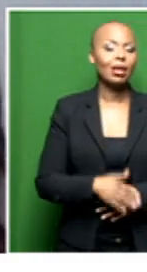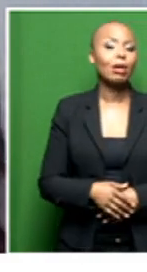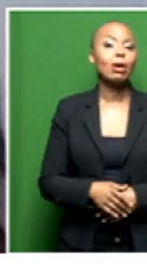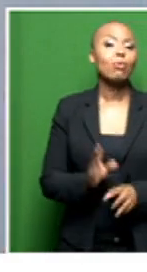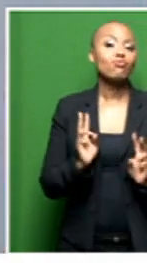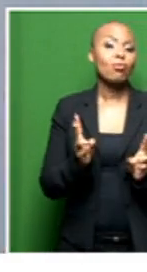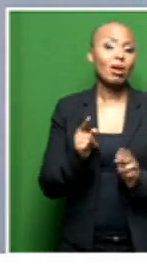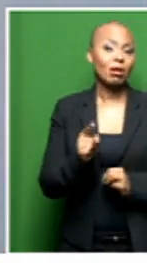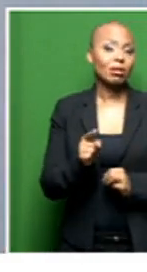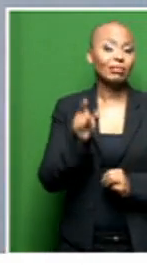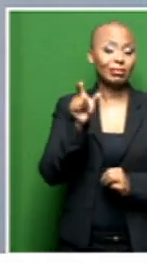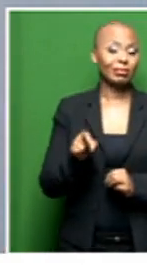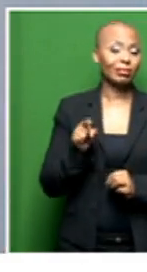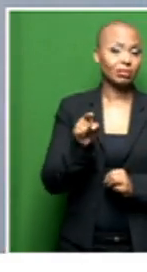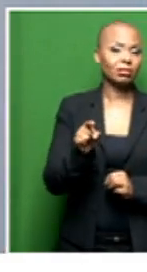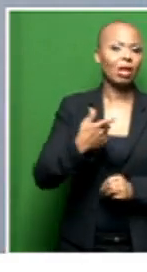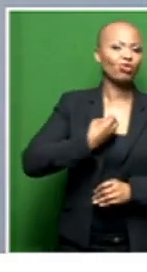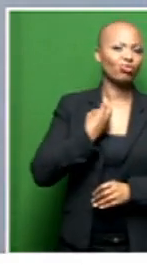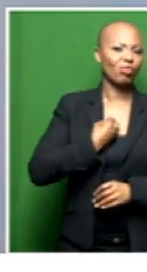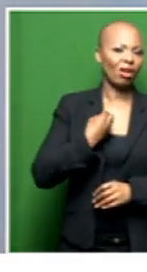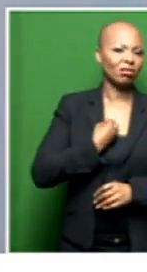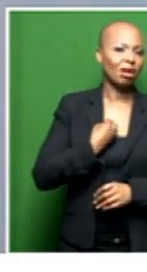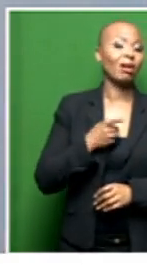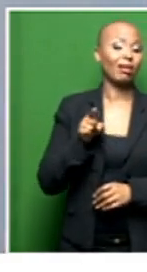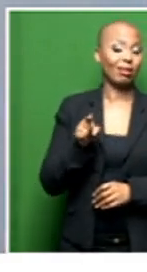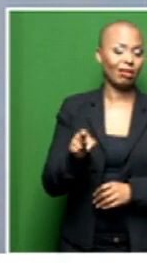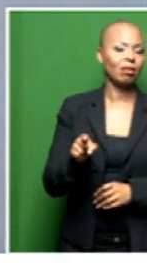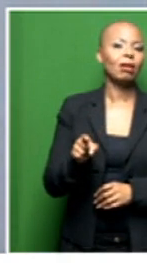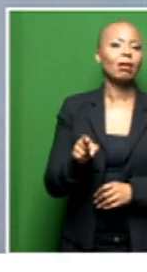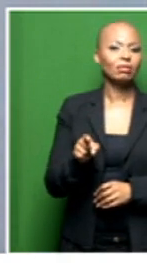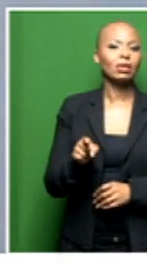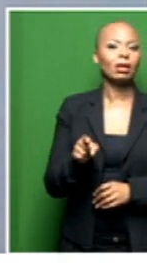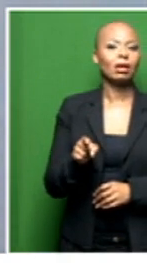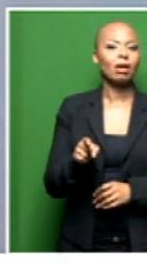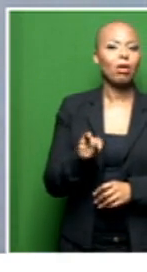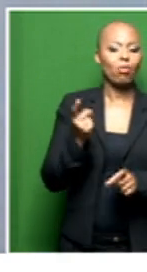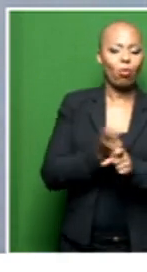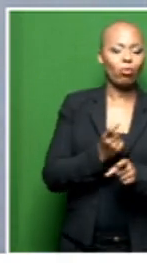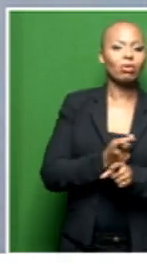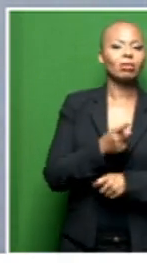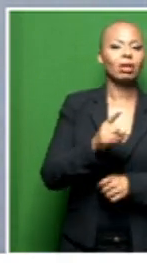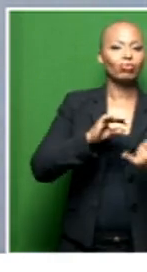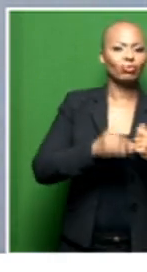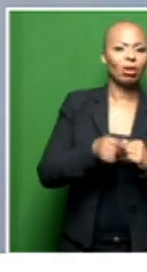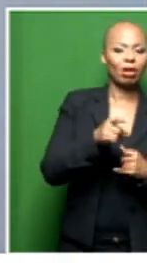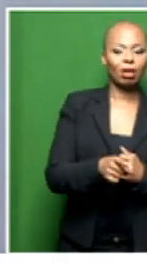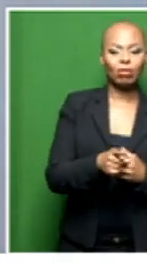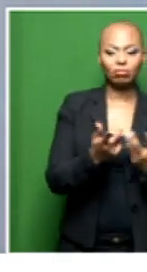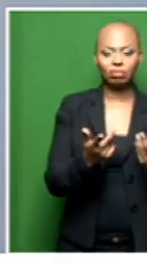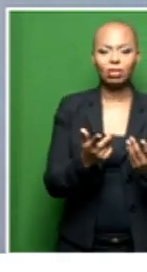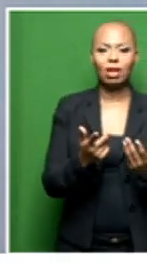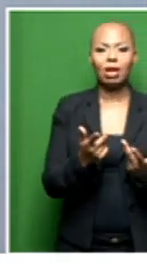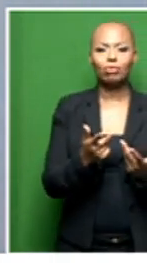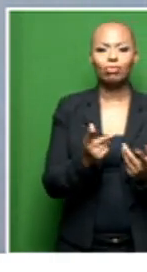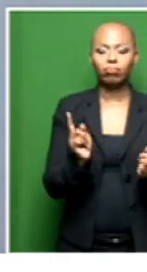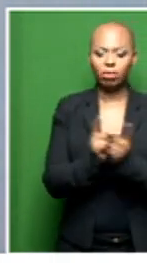she's kind of regular teenager, and she was trying to impress her boyfriend, and they were having like a casual game of